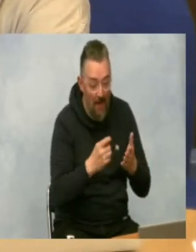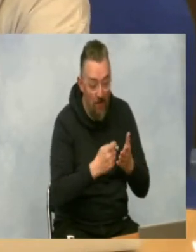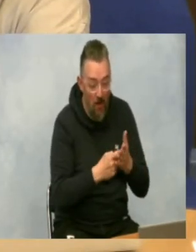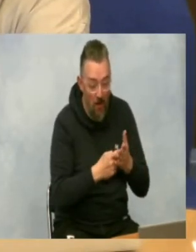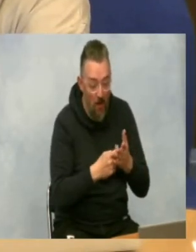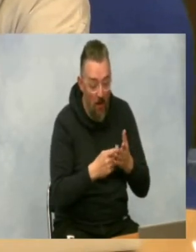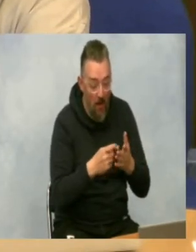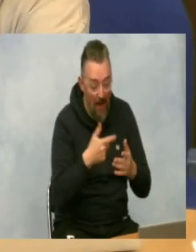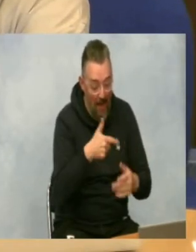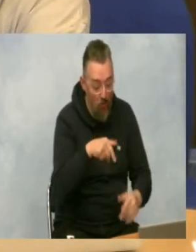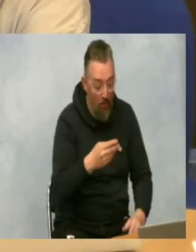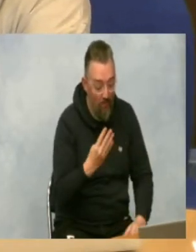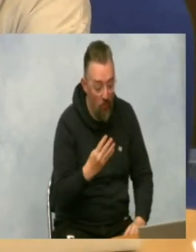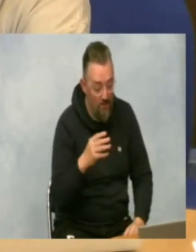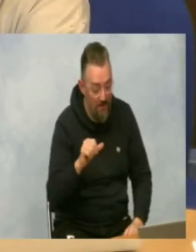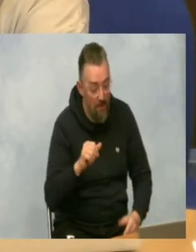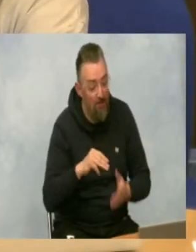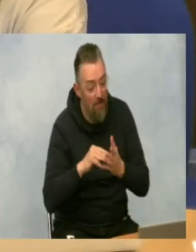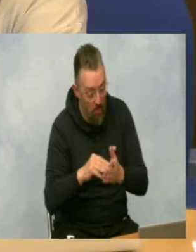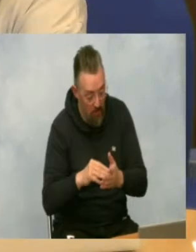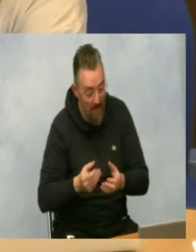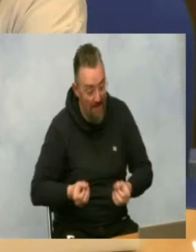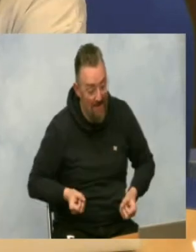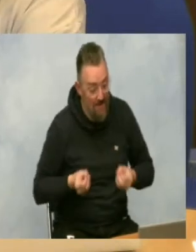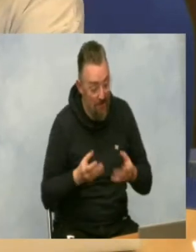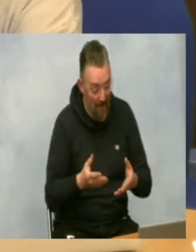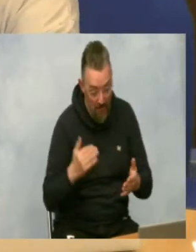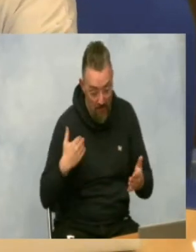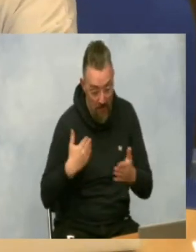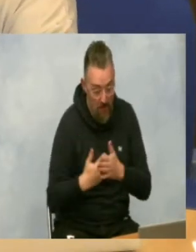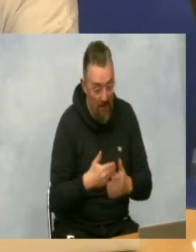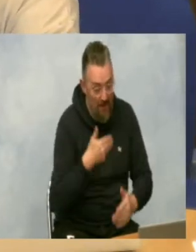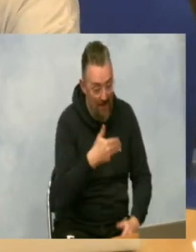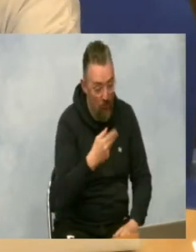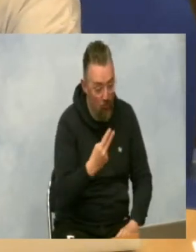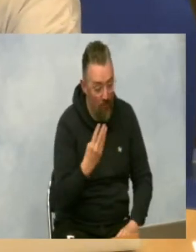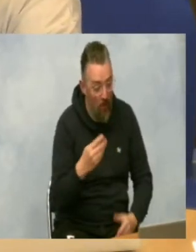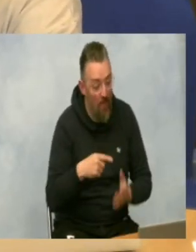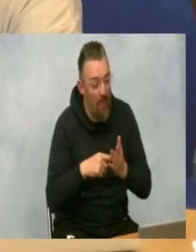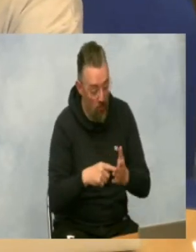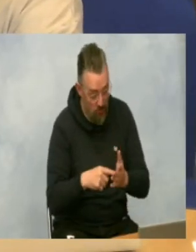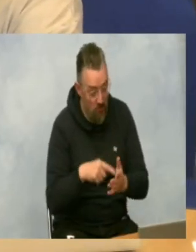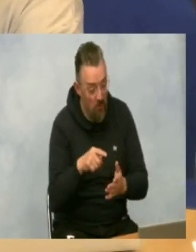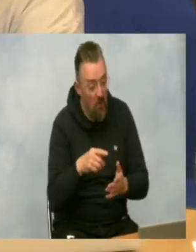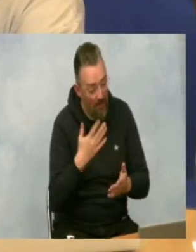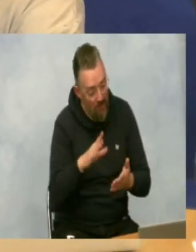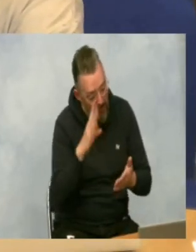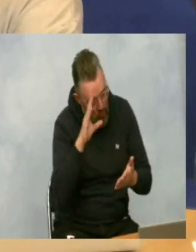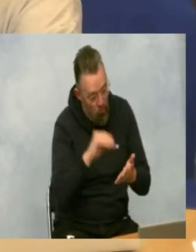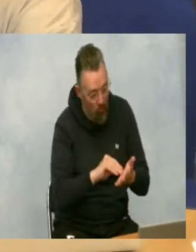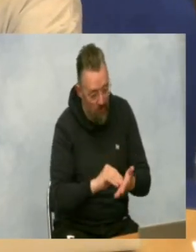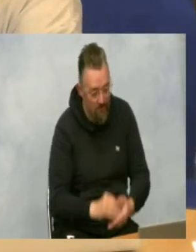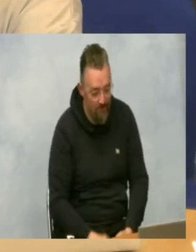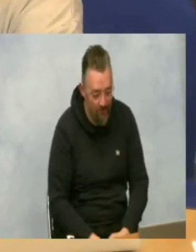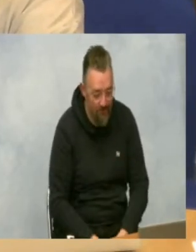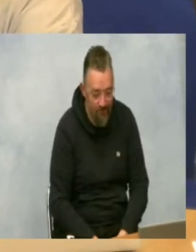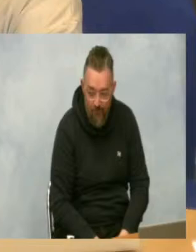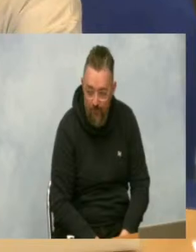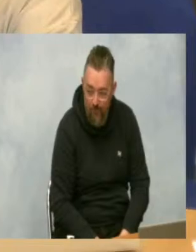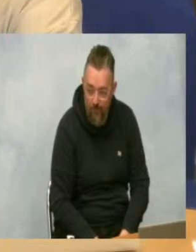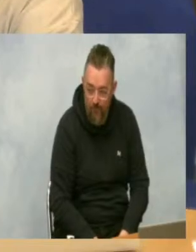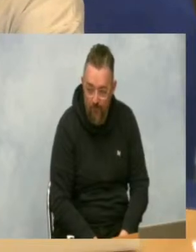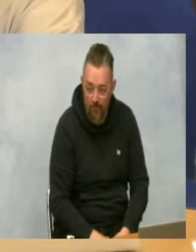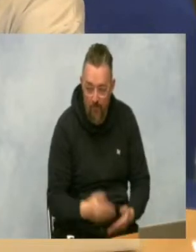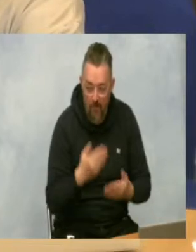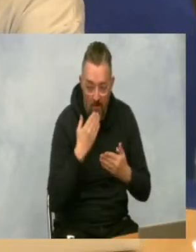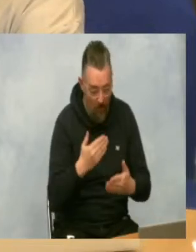of 8.486 million and the spend to the 4th of November of 924,000 is noted. Thank you. Thank you very